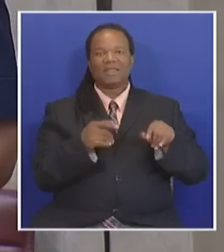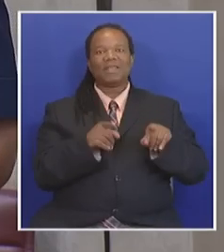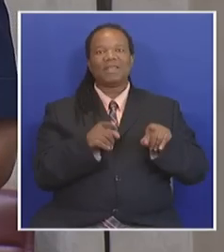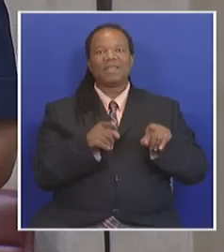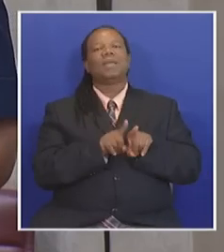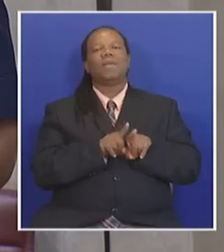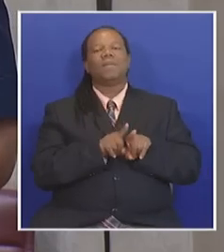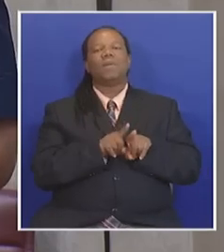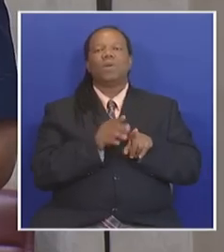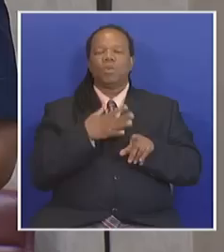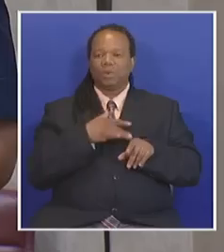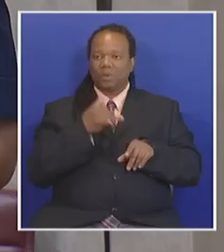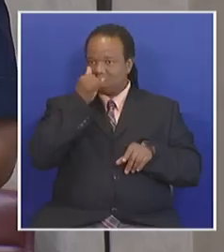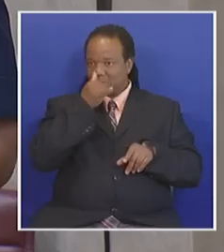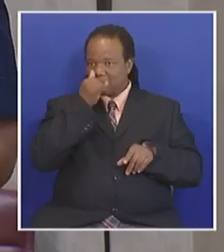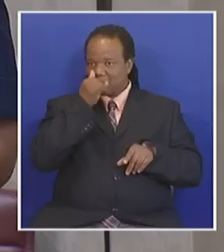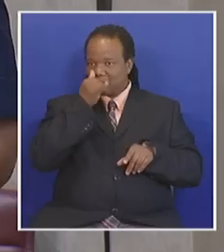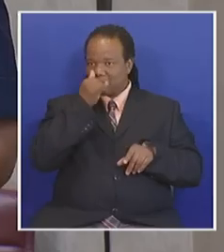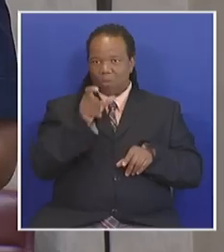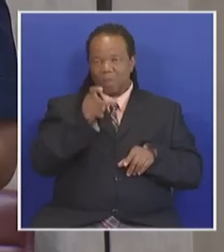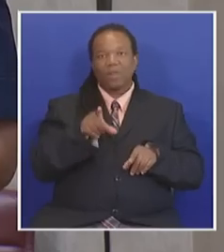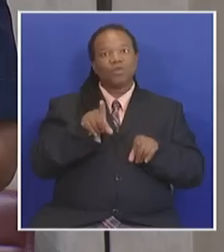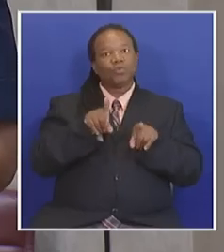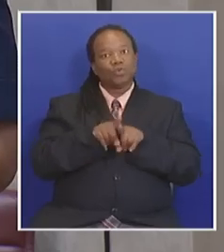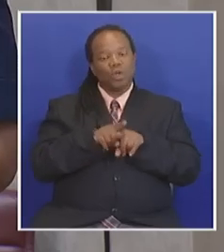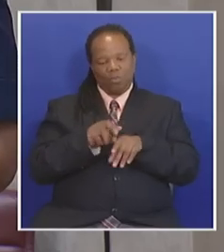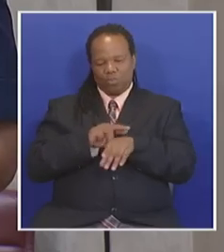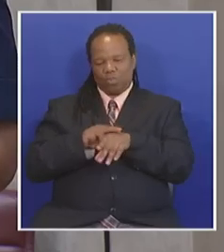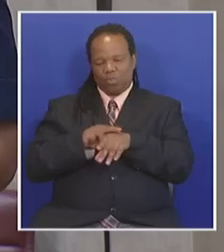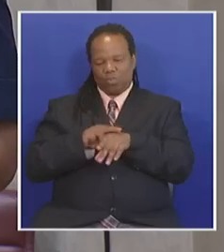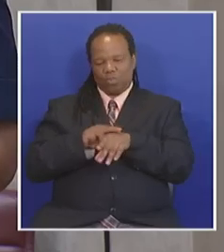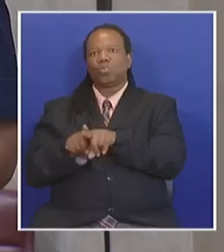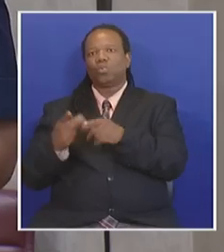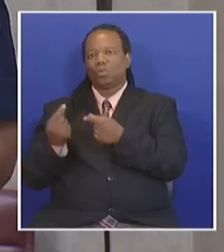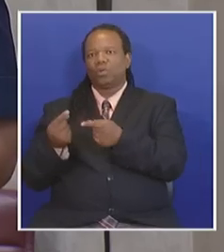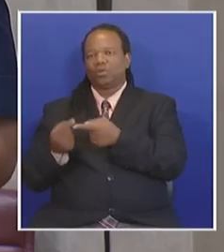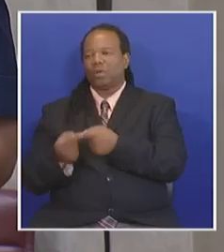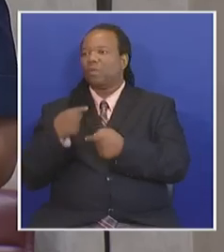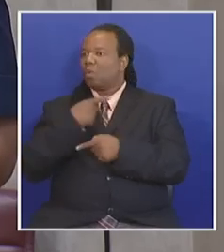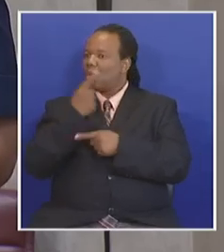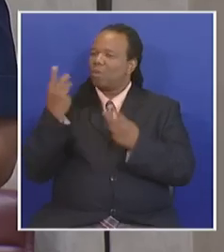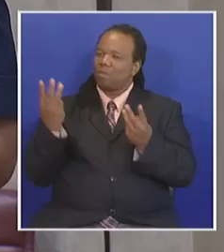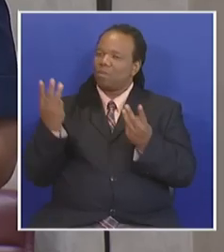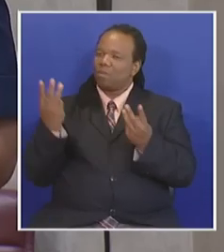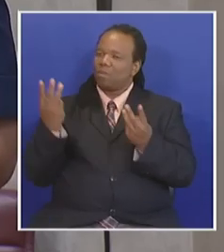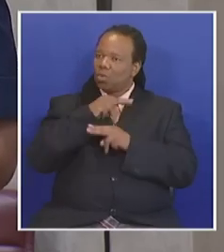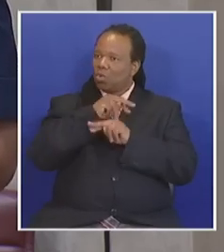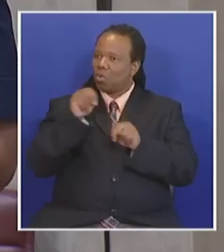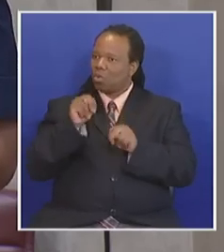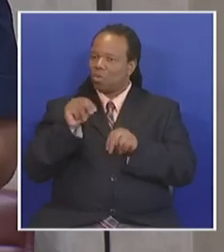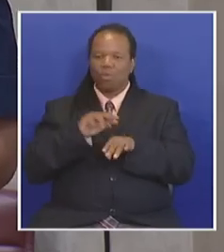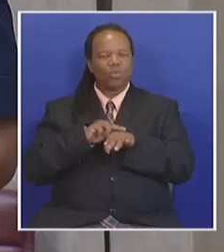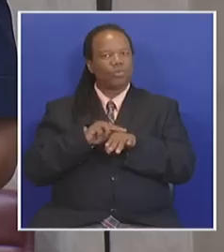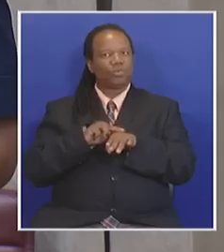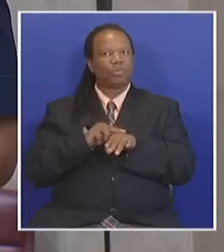humanity, let us criminalize racism. Let us mobilize all peace-loving South Africans to say no to racism. Let us deal with racism and